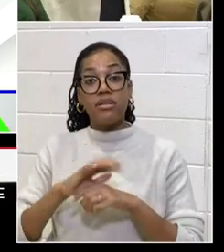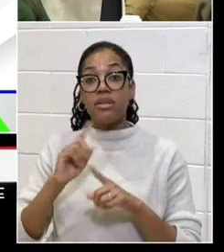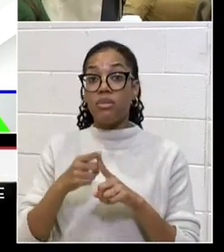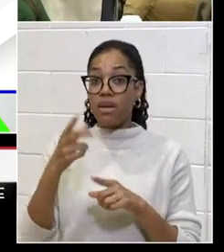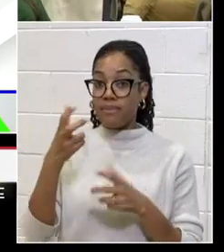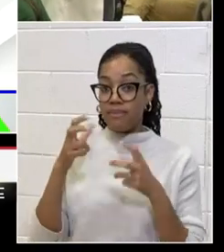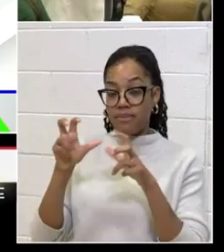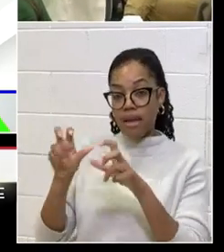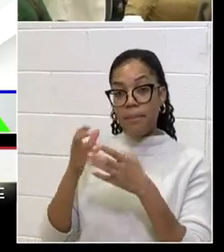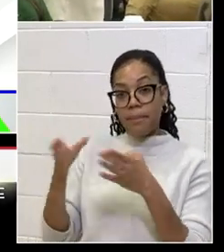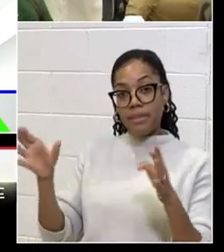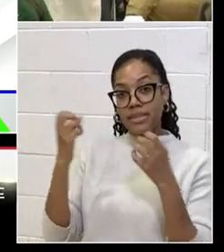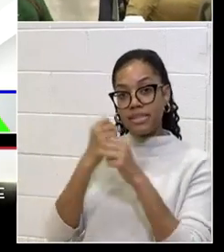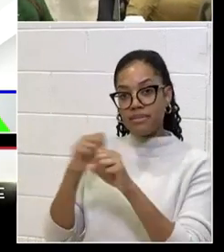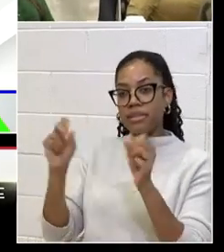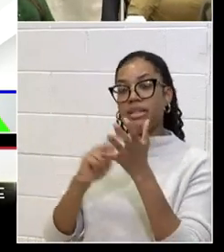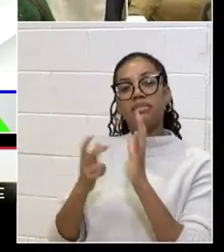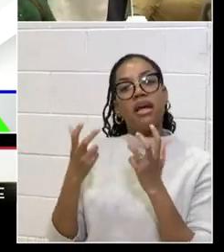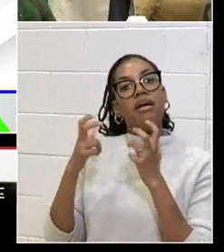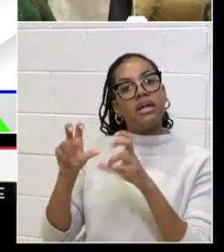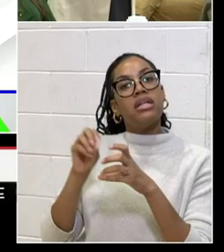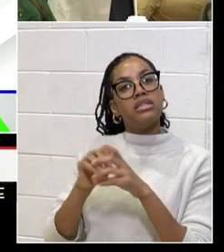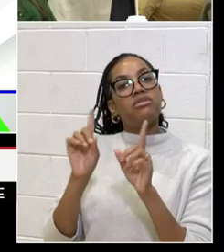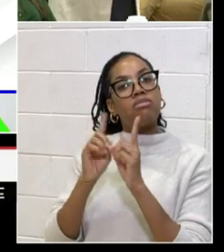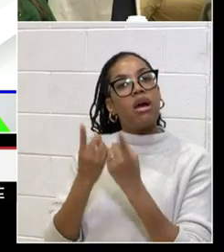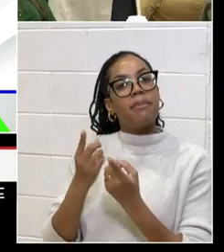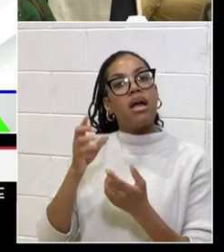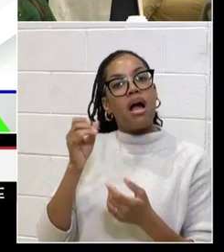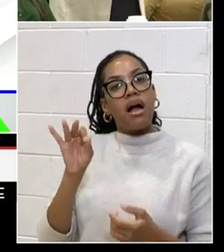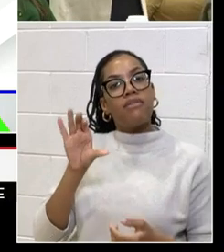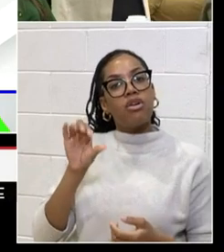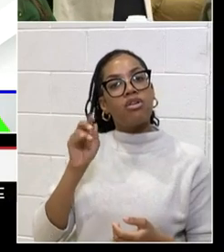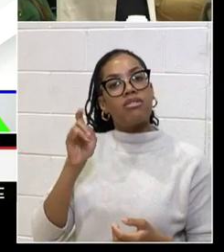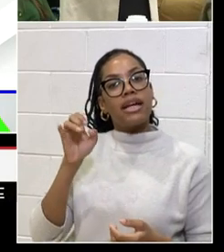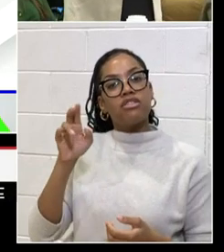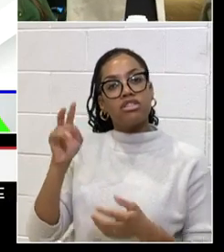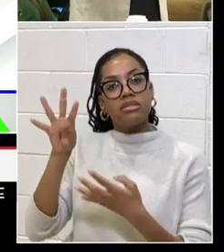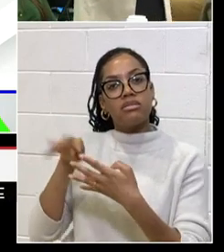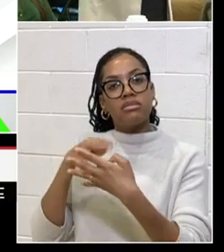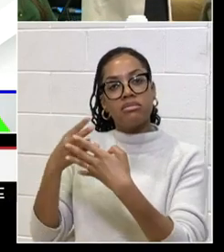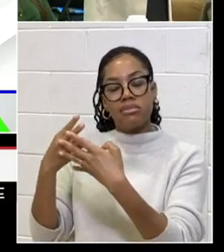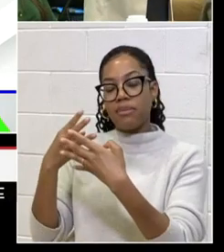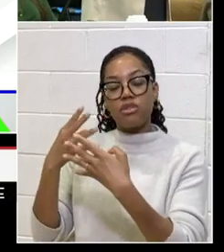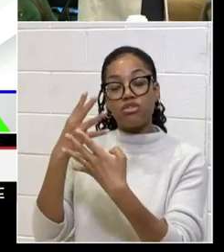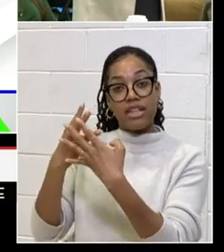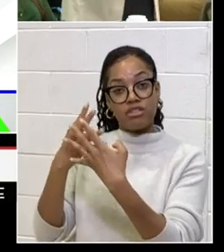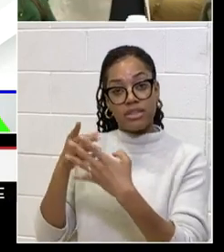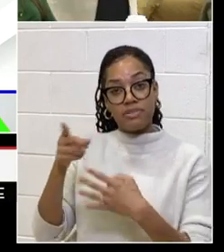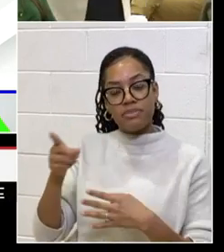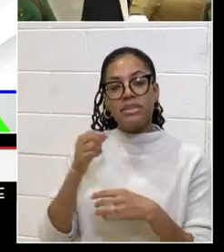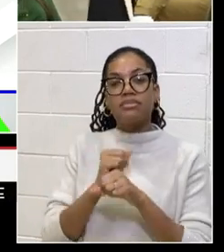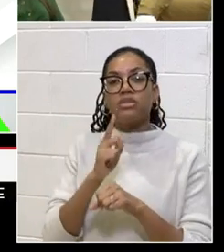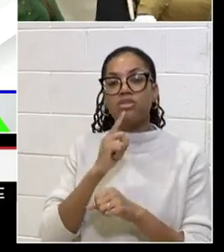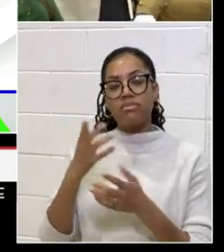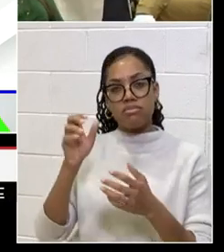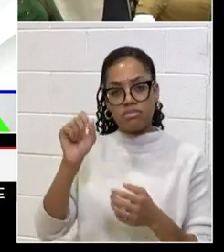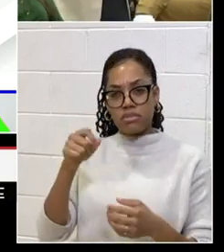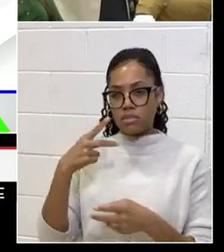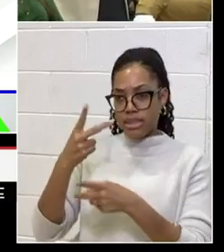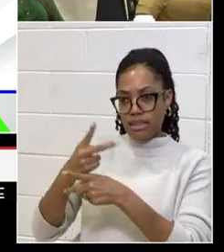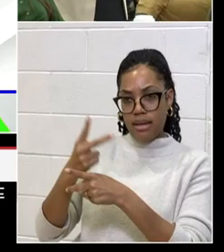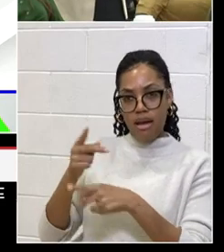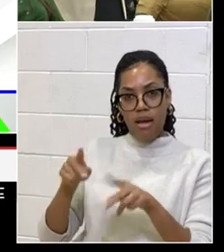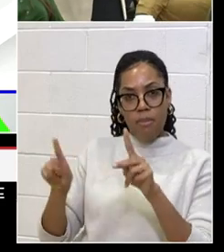invest in the Department of Corrections, right? And making sure that we're taking care of people who, yes, nobody is the sum total of their